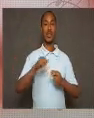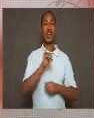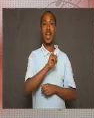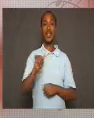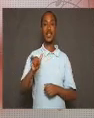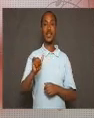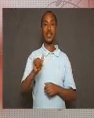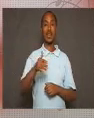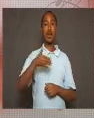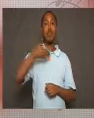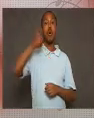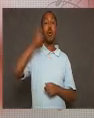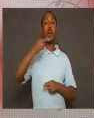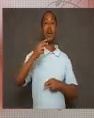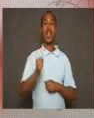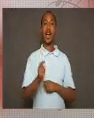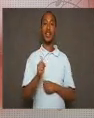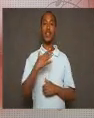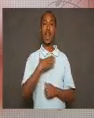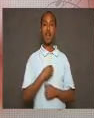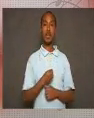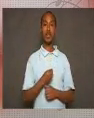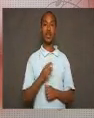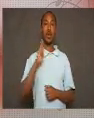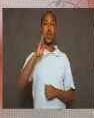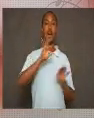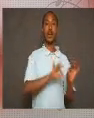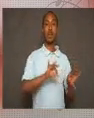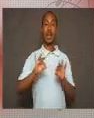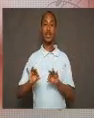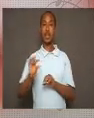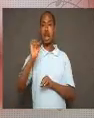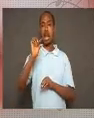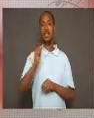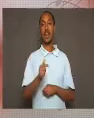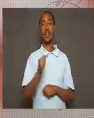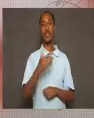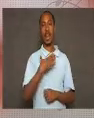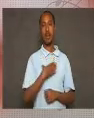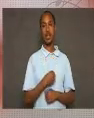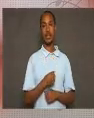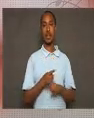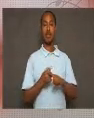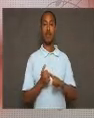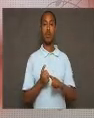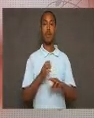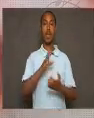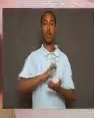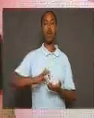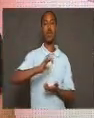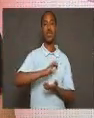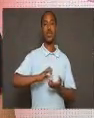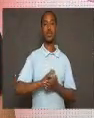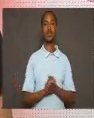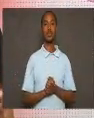a more reactive element will replace a less reactive element from a compound.